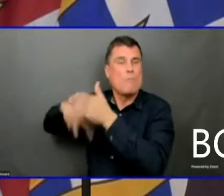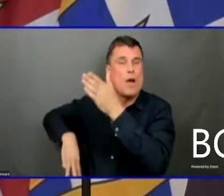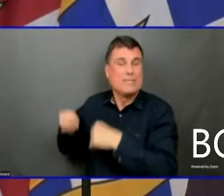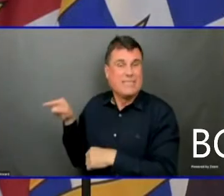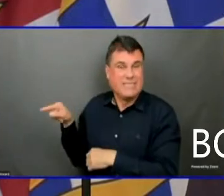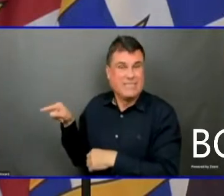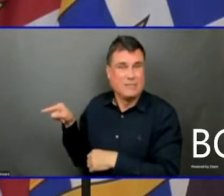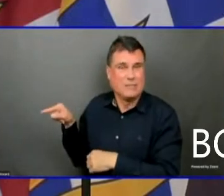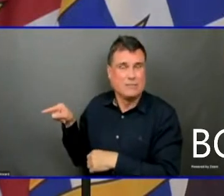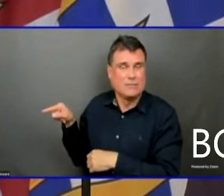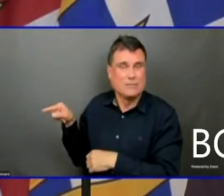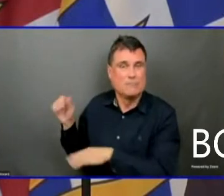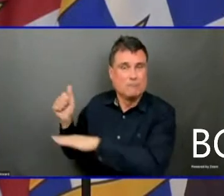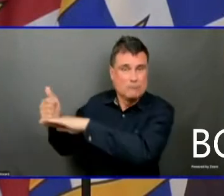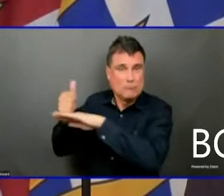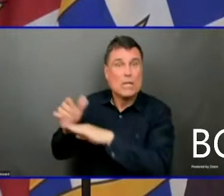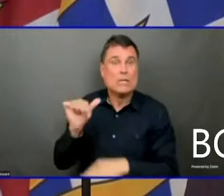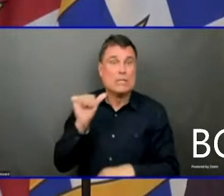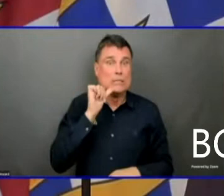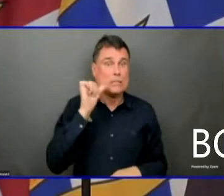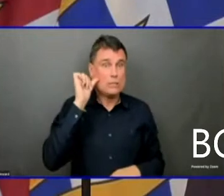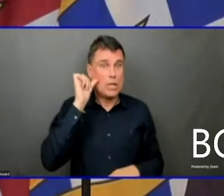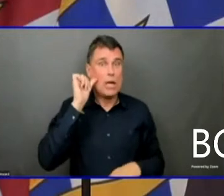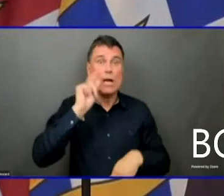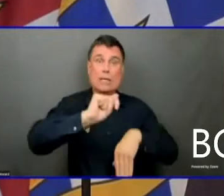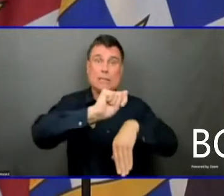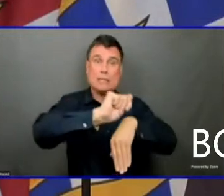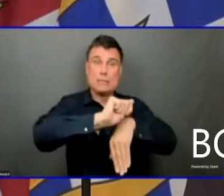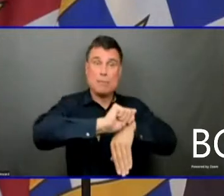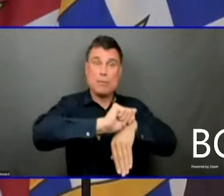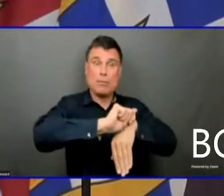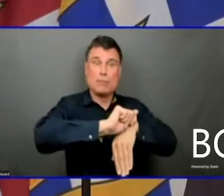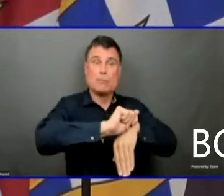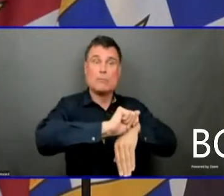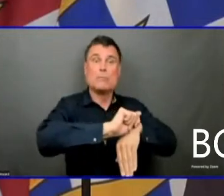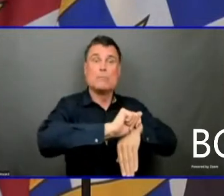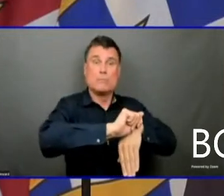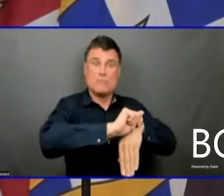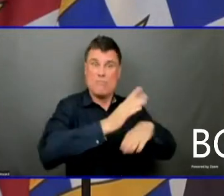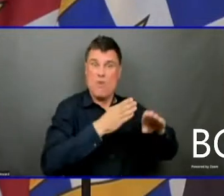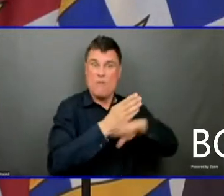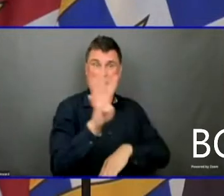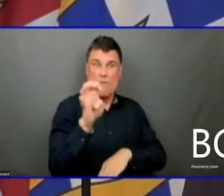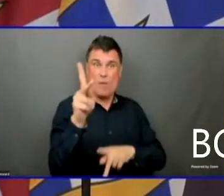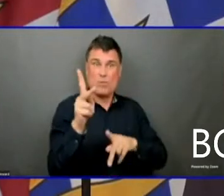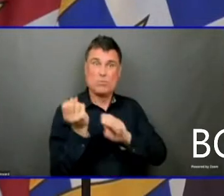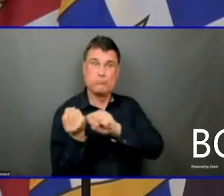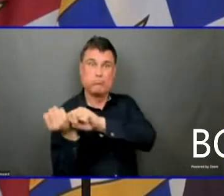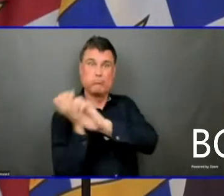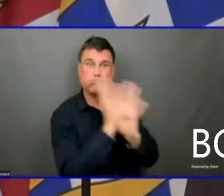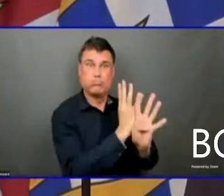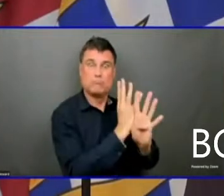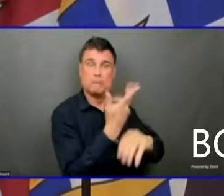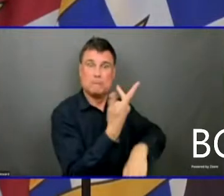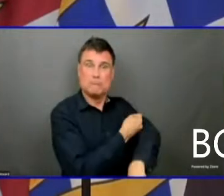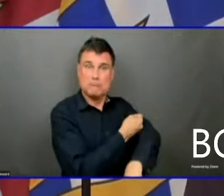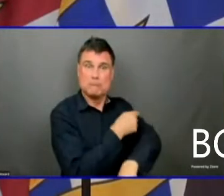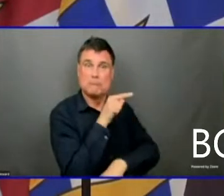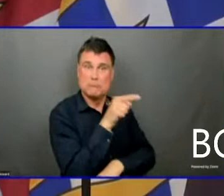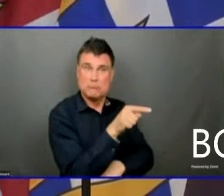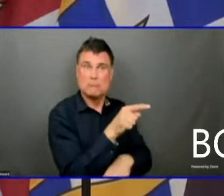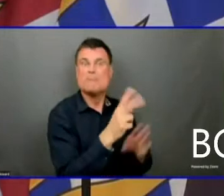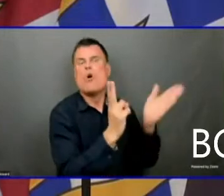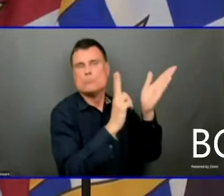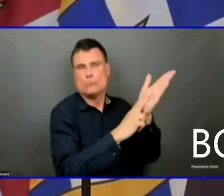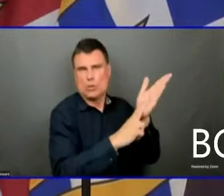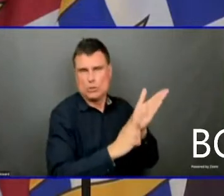in few hours, they registered more than 400 people for next clinic. So why we are not increasing those type